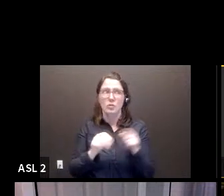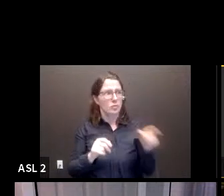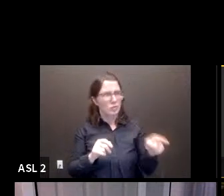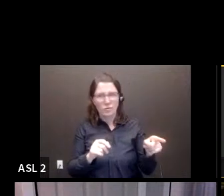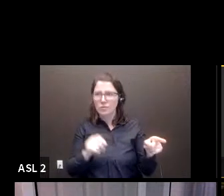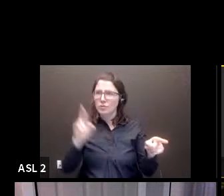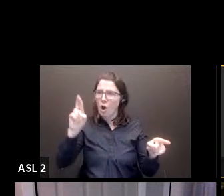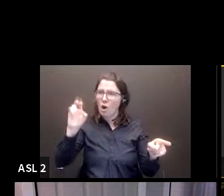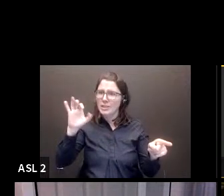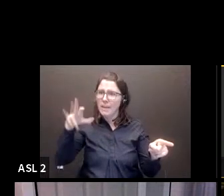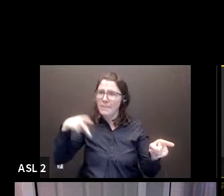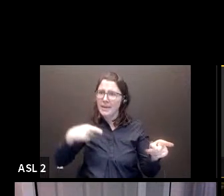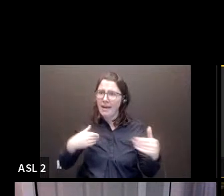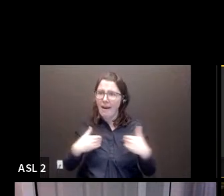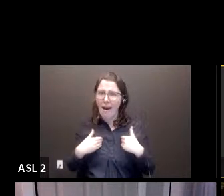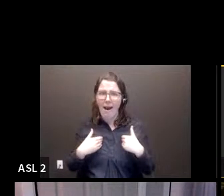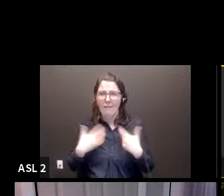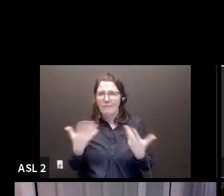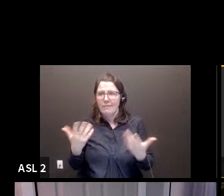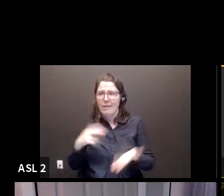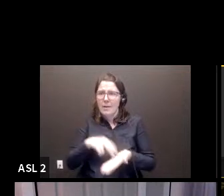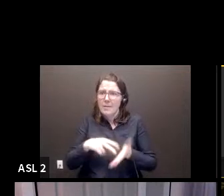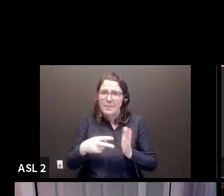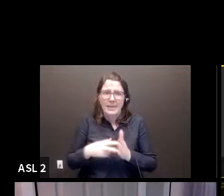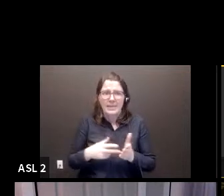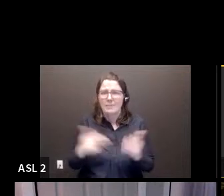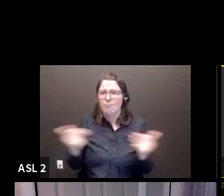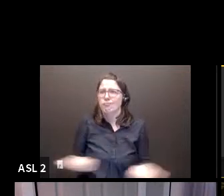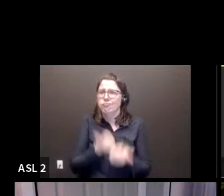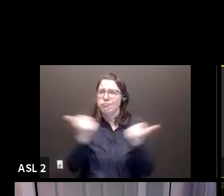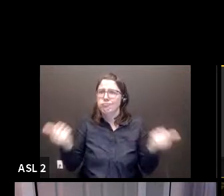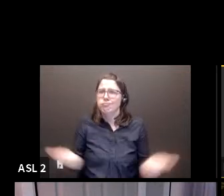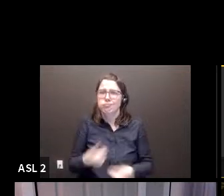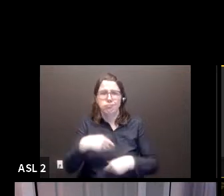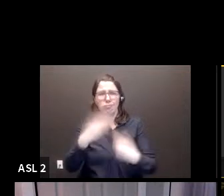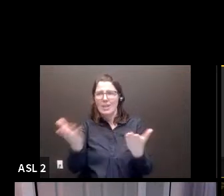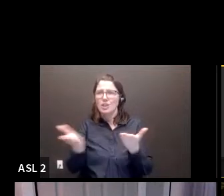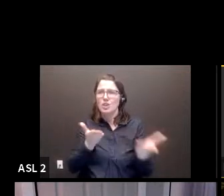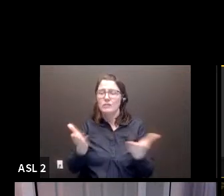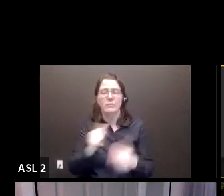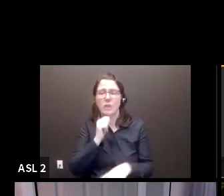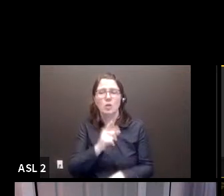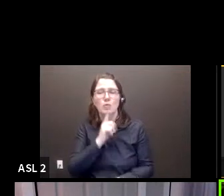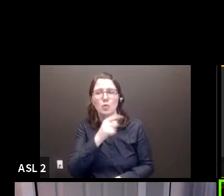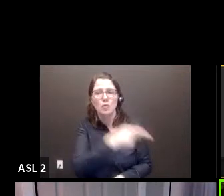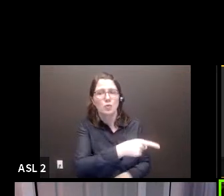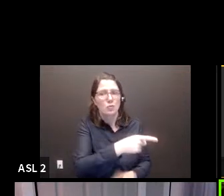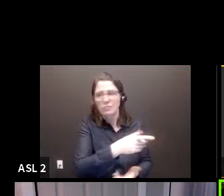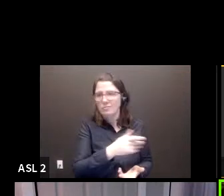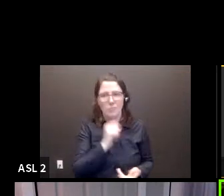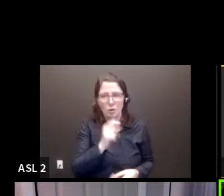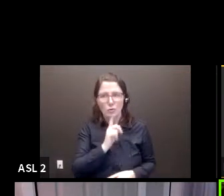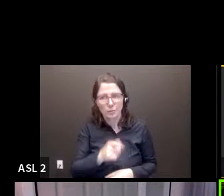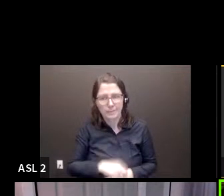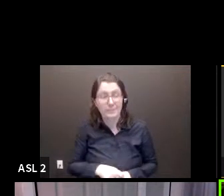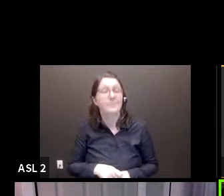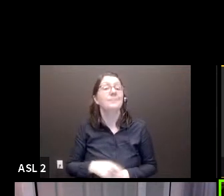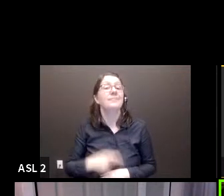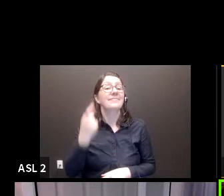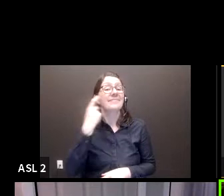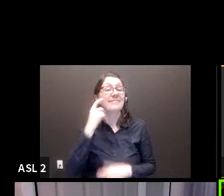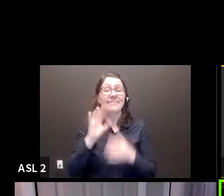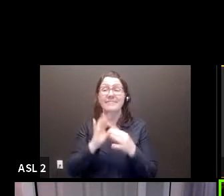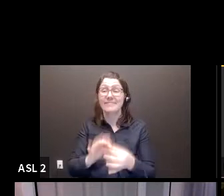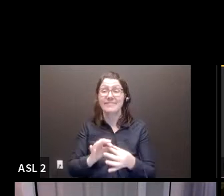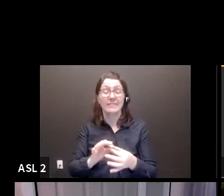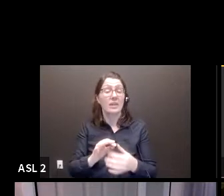resources and a pressure in our finances the second area around fde counts i appreciate the counselor's